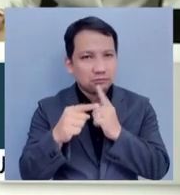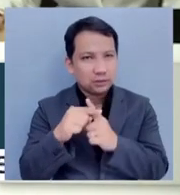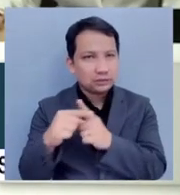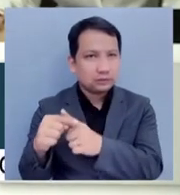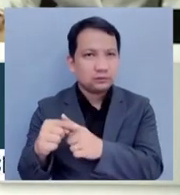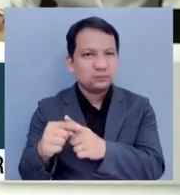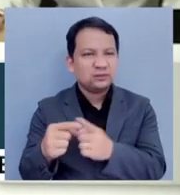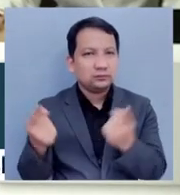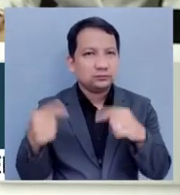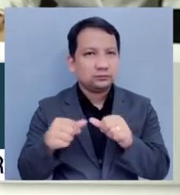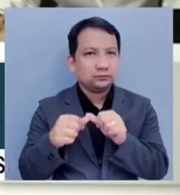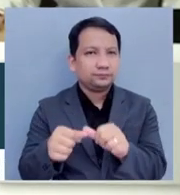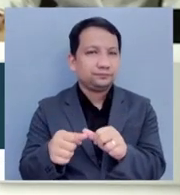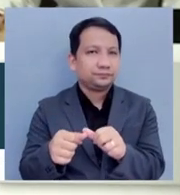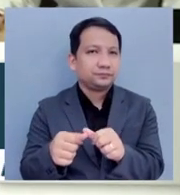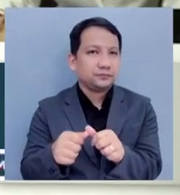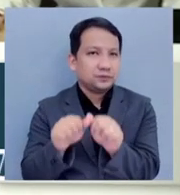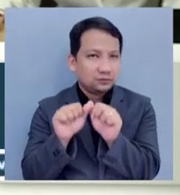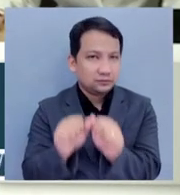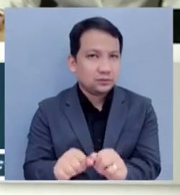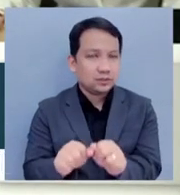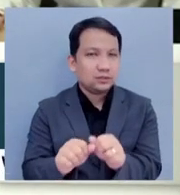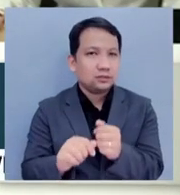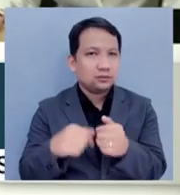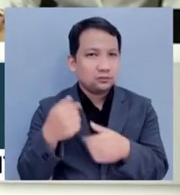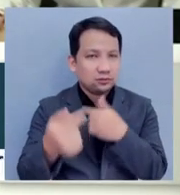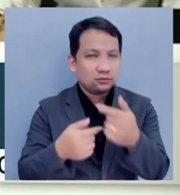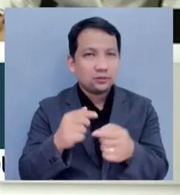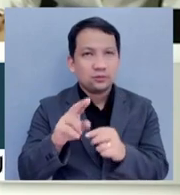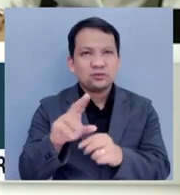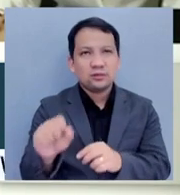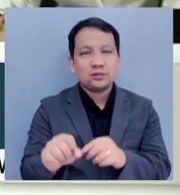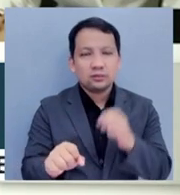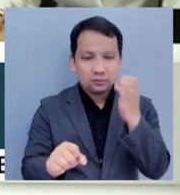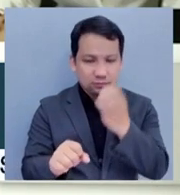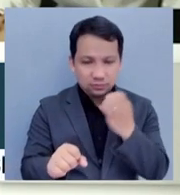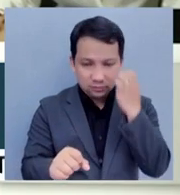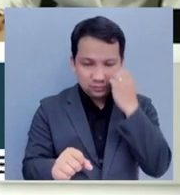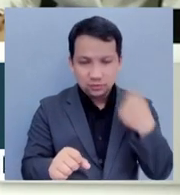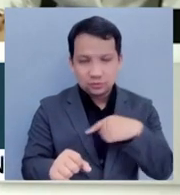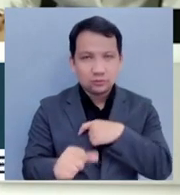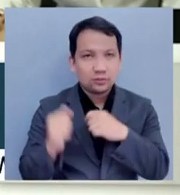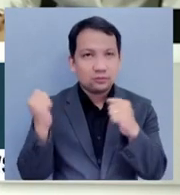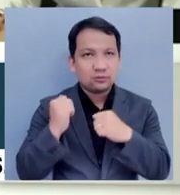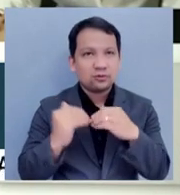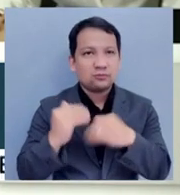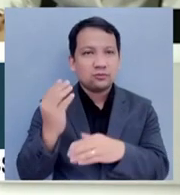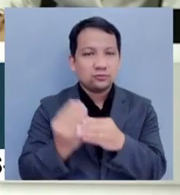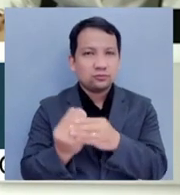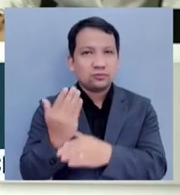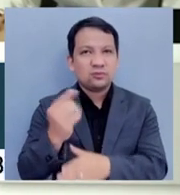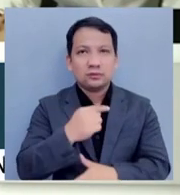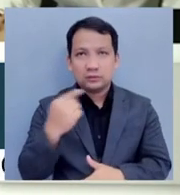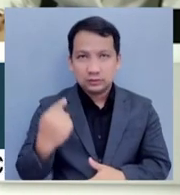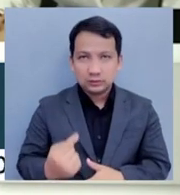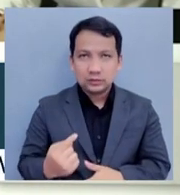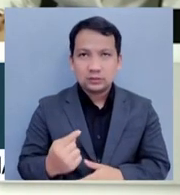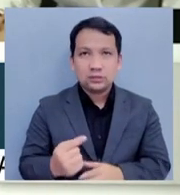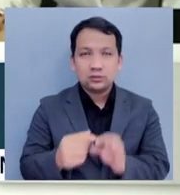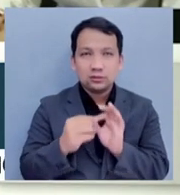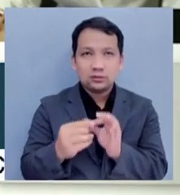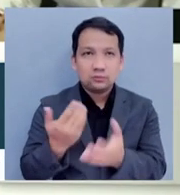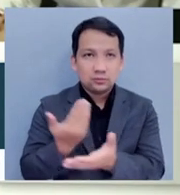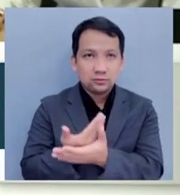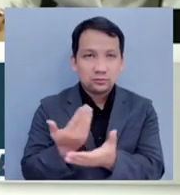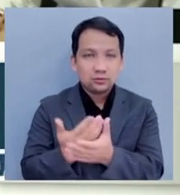shocks, like the possible recession in the U.S. and Euro, weaker than expected growth in China, and a risk of a financial